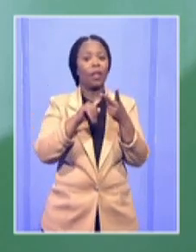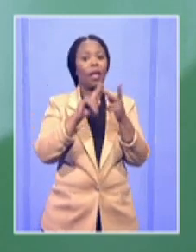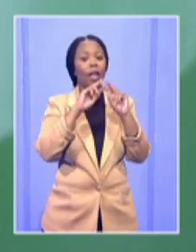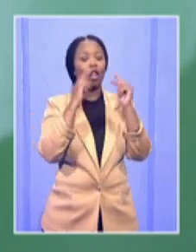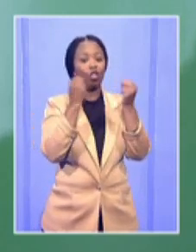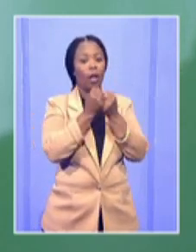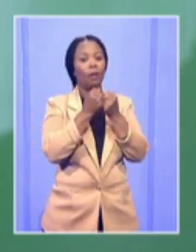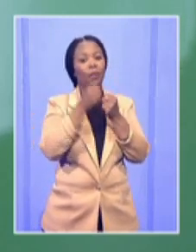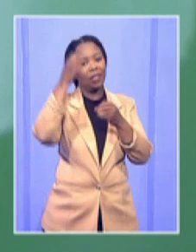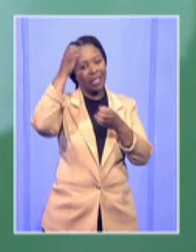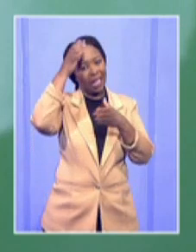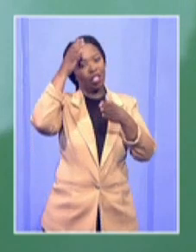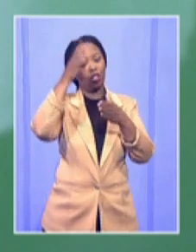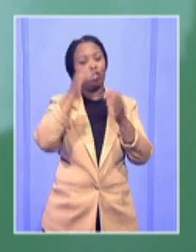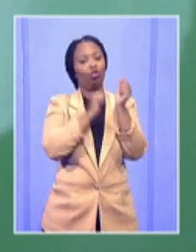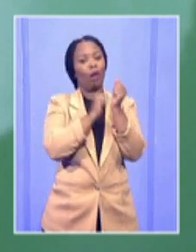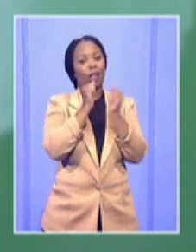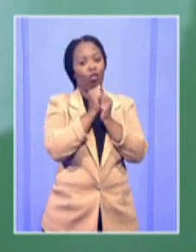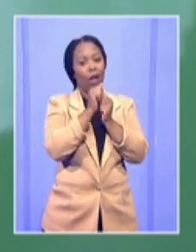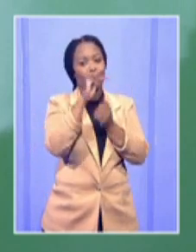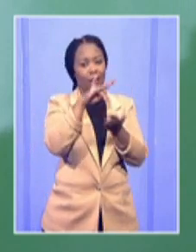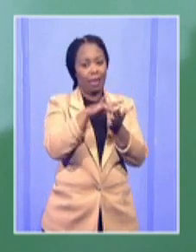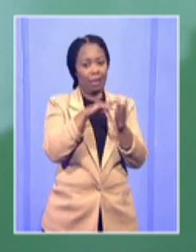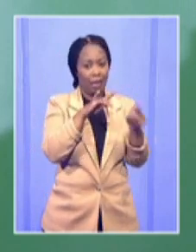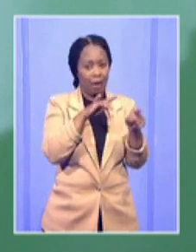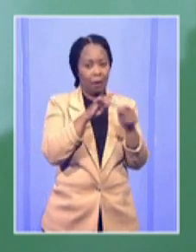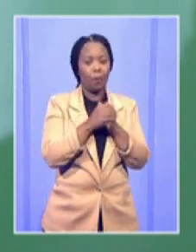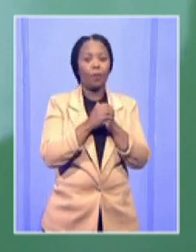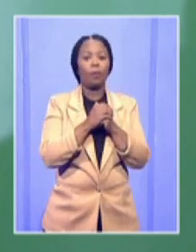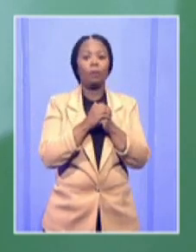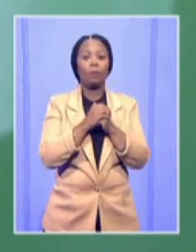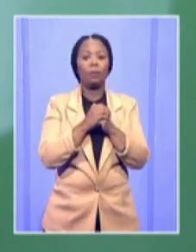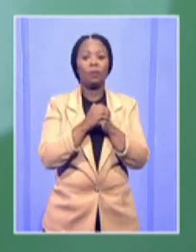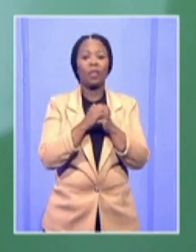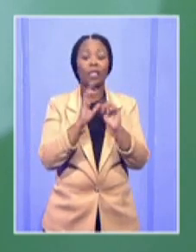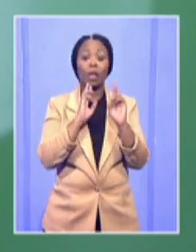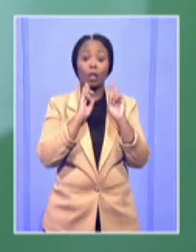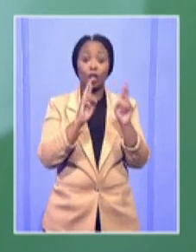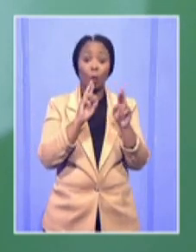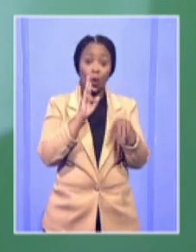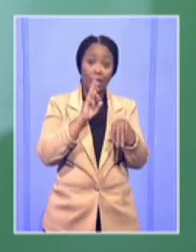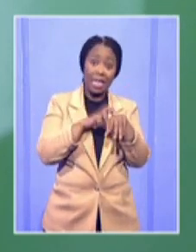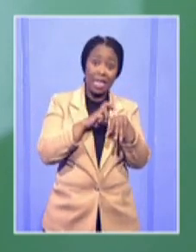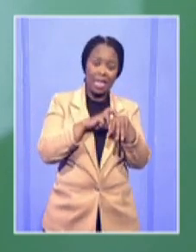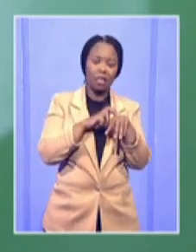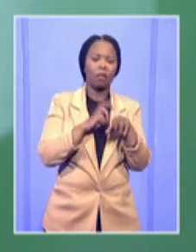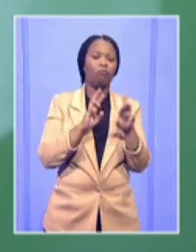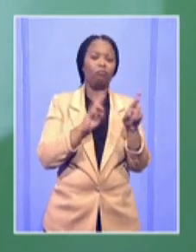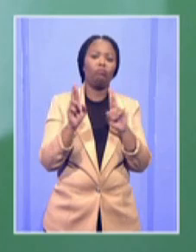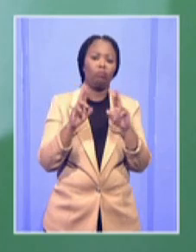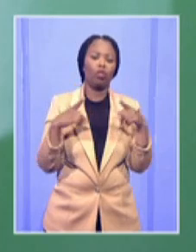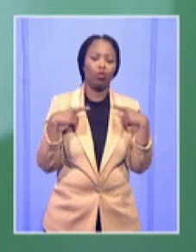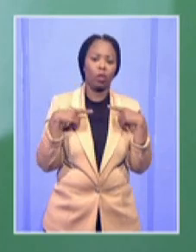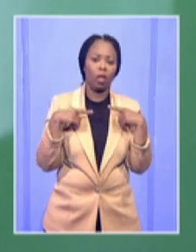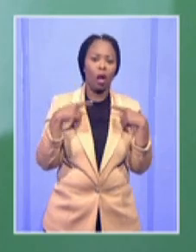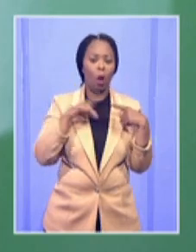Intelligence Structures were ready to provide the required response in line with their appointed mandates.